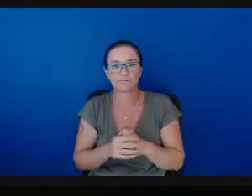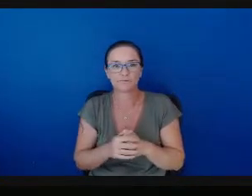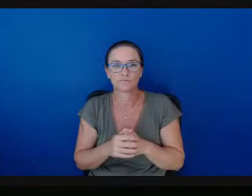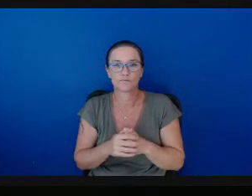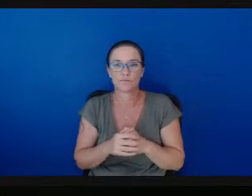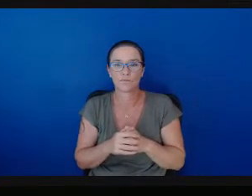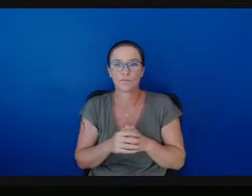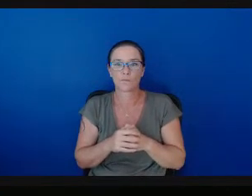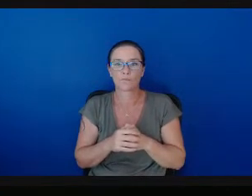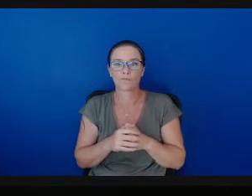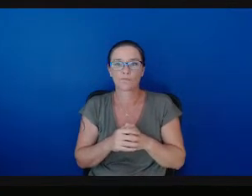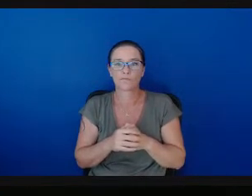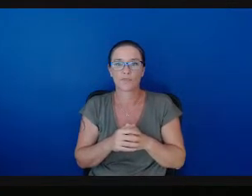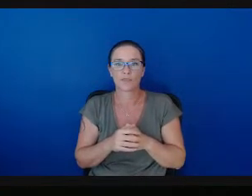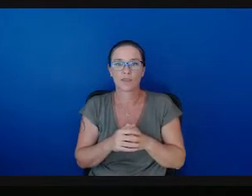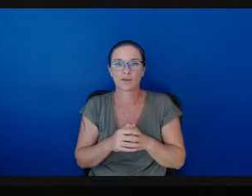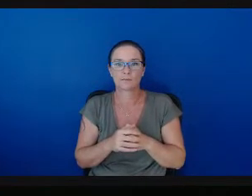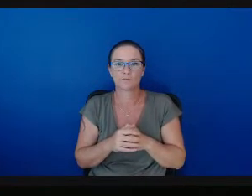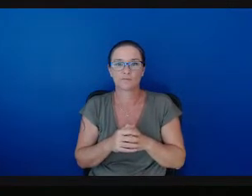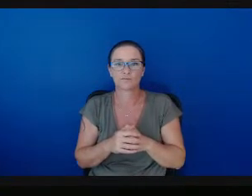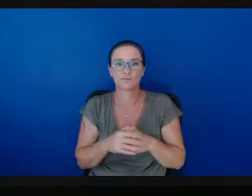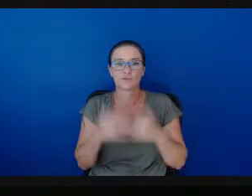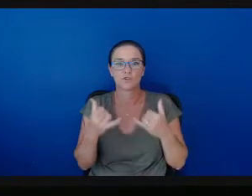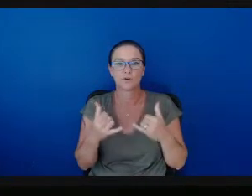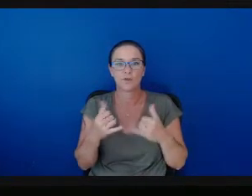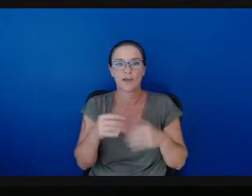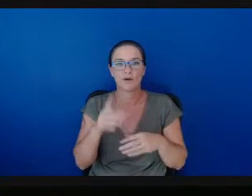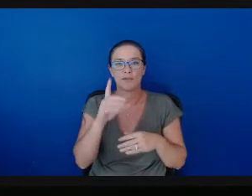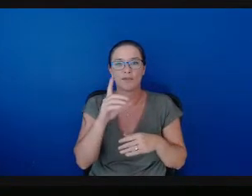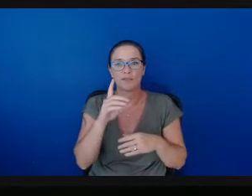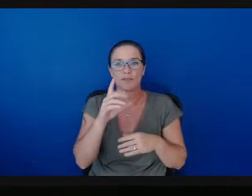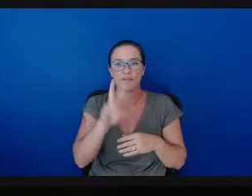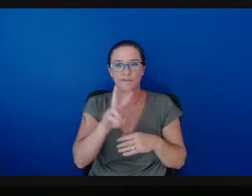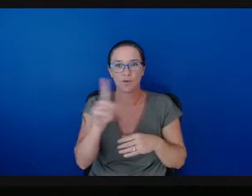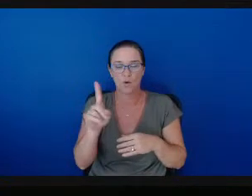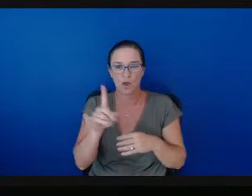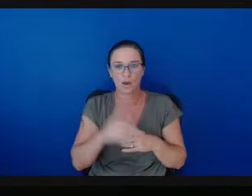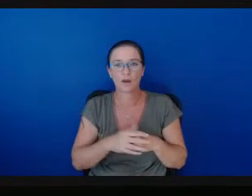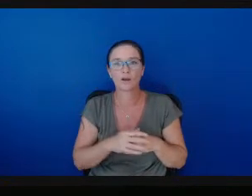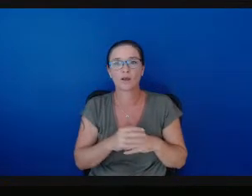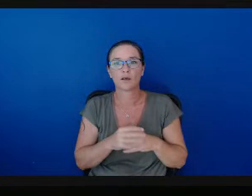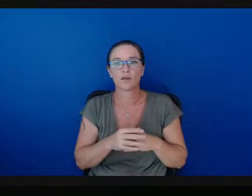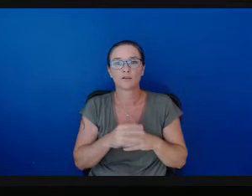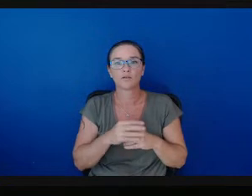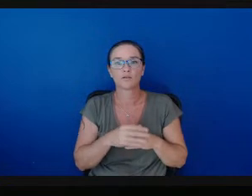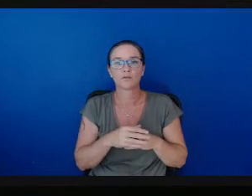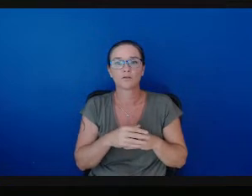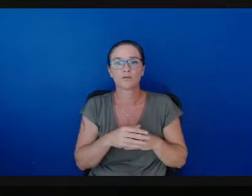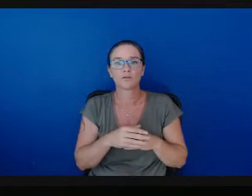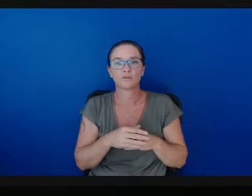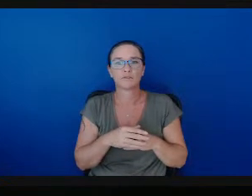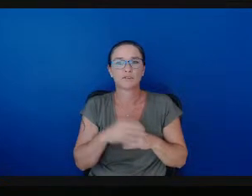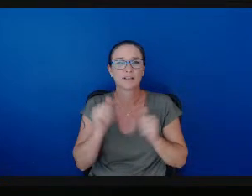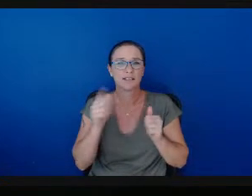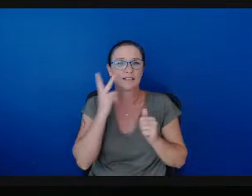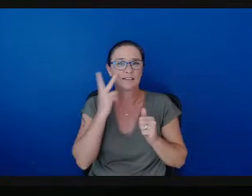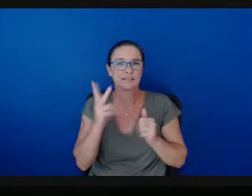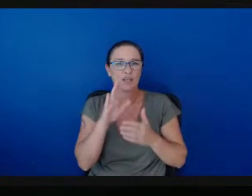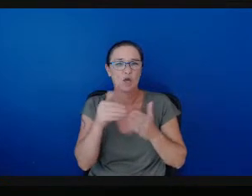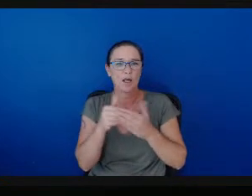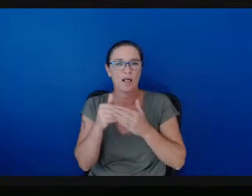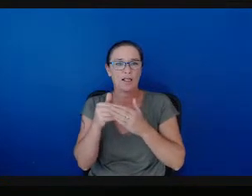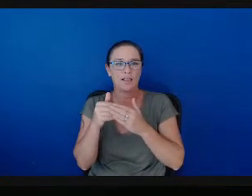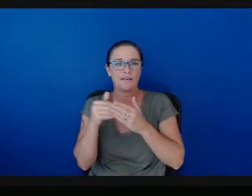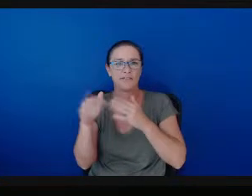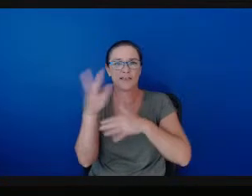Further over, where we got now, B1 camera. So the one that was moved back. Massive gas obscuring the sunset. It looks